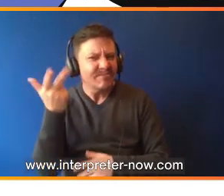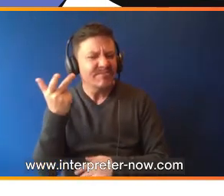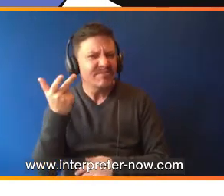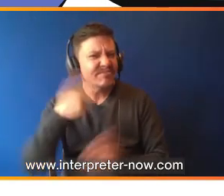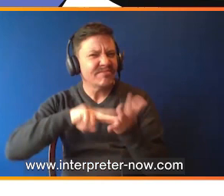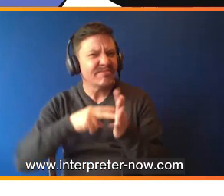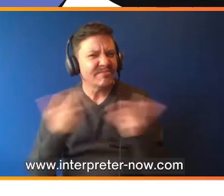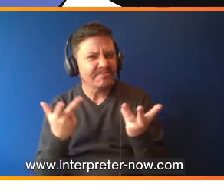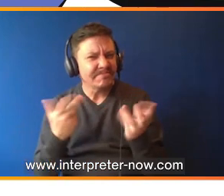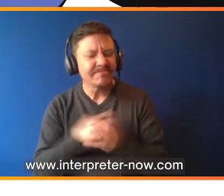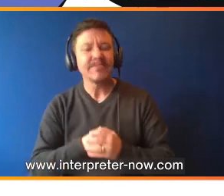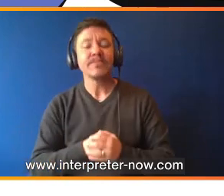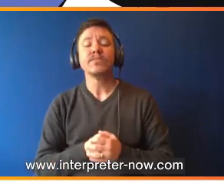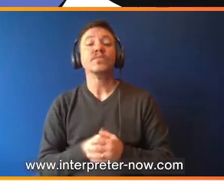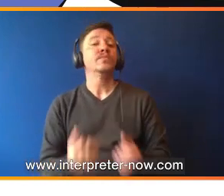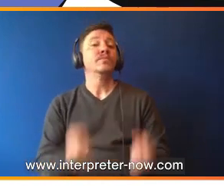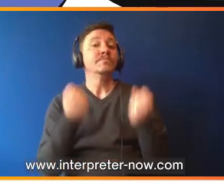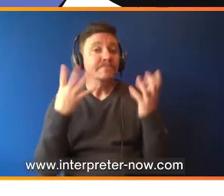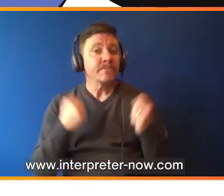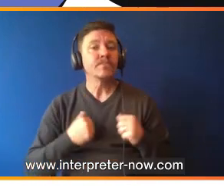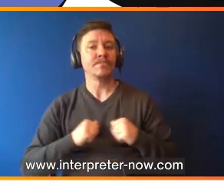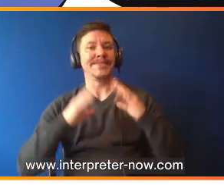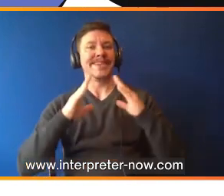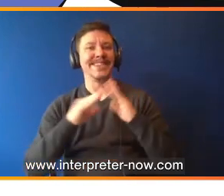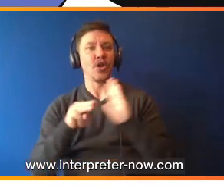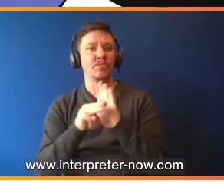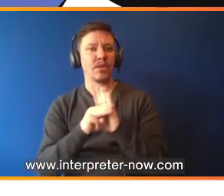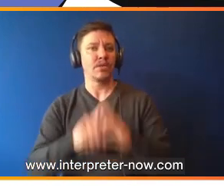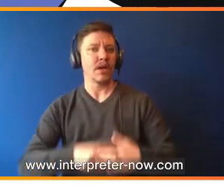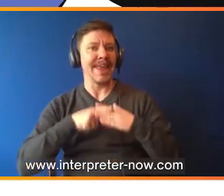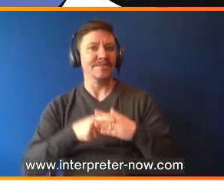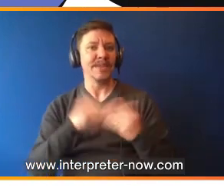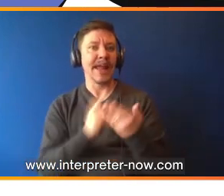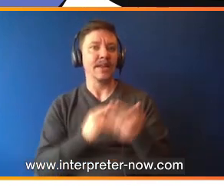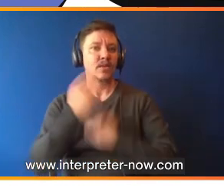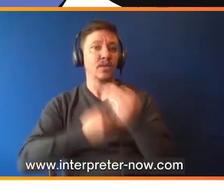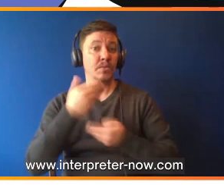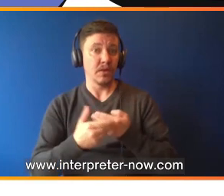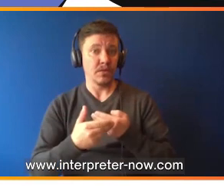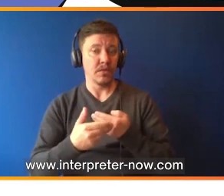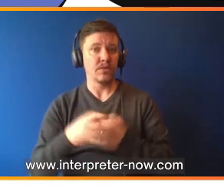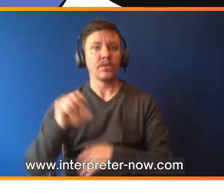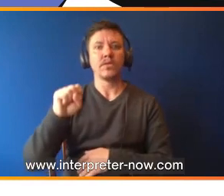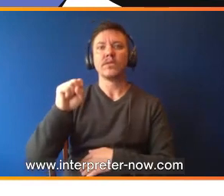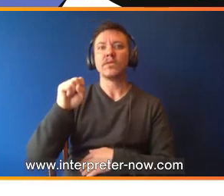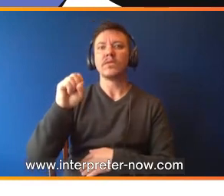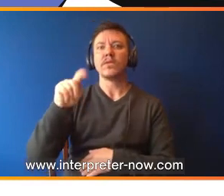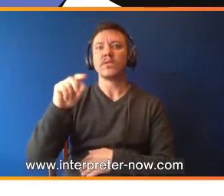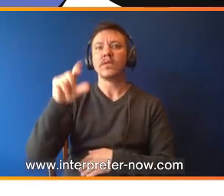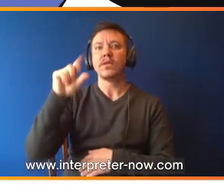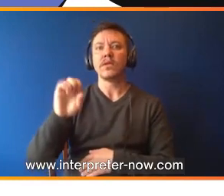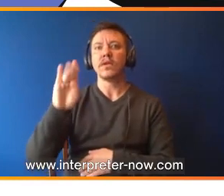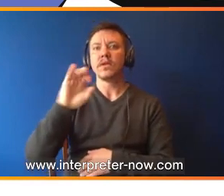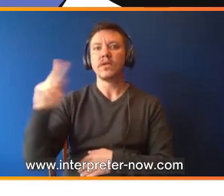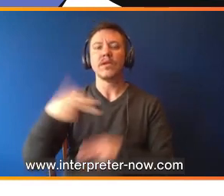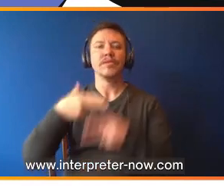people. And it embeds a lot of harmful stereotypes, a lot of harmful,